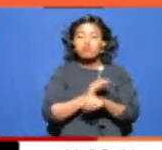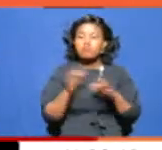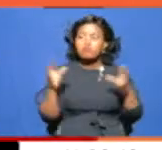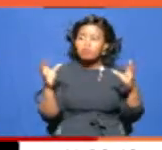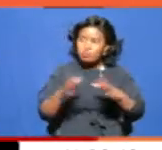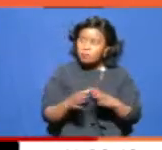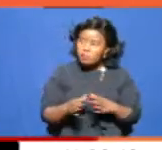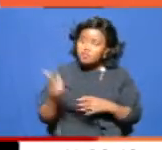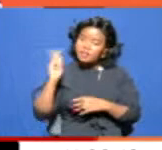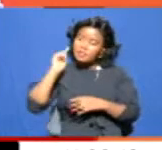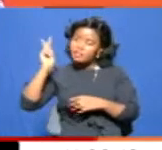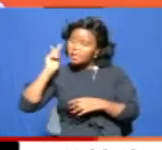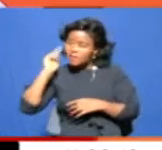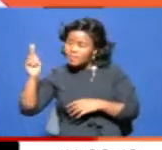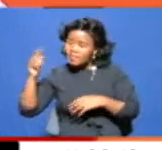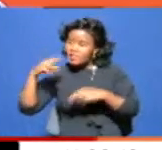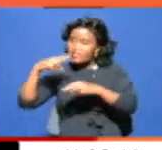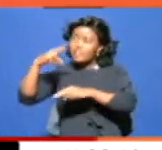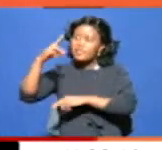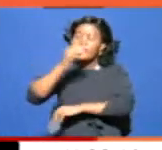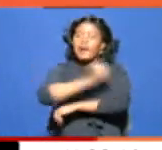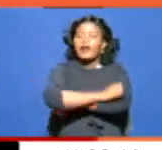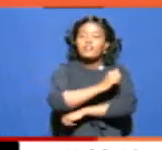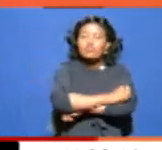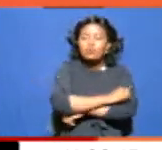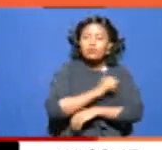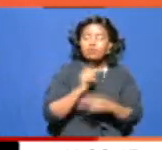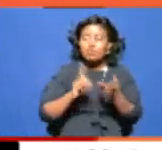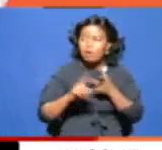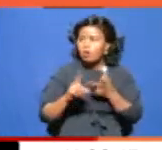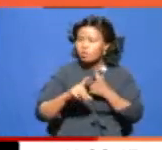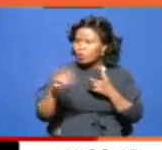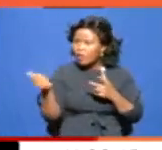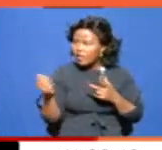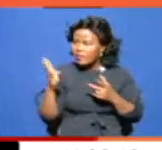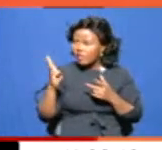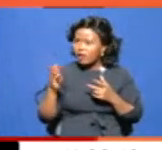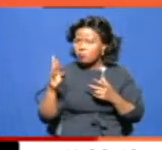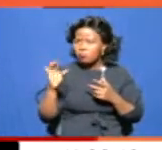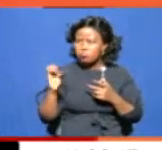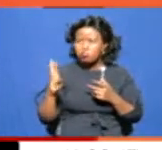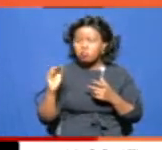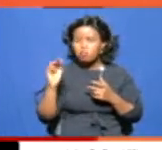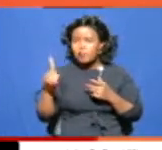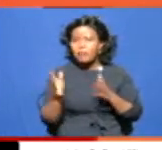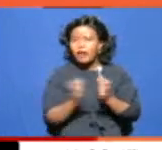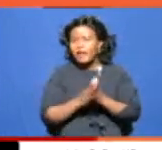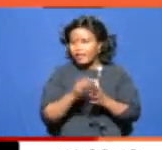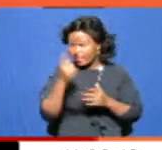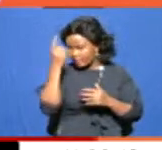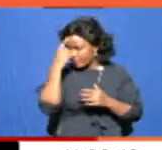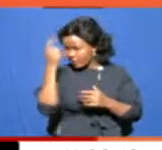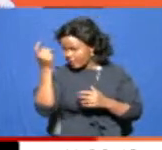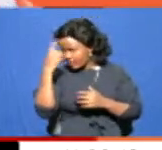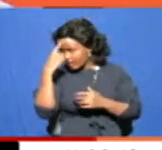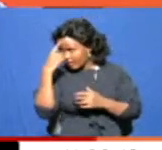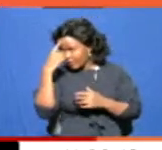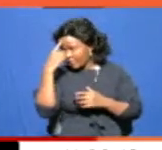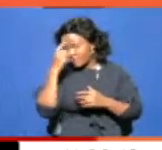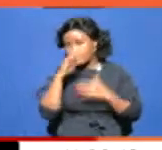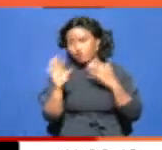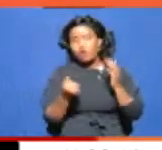High School. Yeah. Mm-hmm. We have Musingu High School. Braeburn. We have Kitale Day, yeah. St. Anthony's. You know, all those